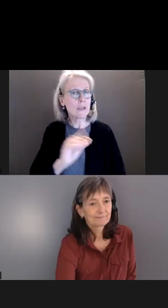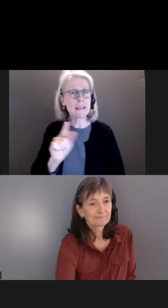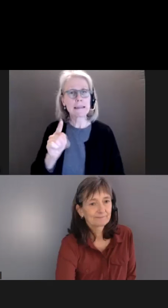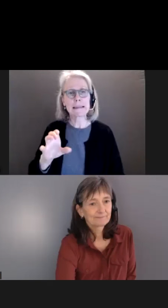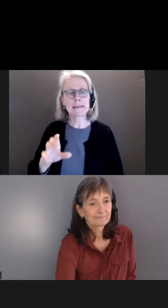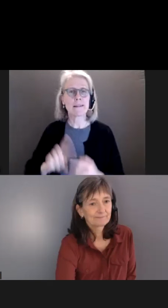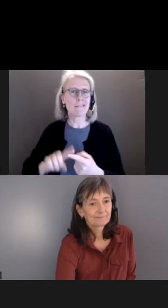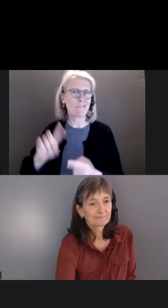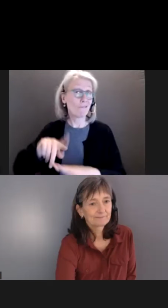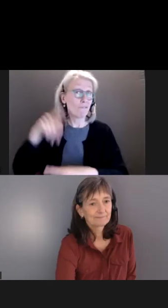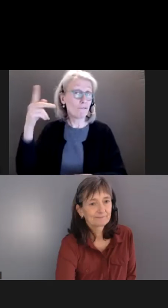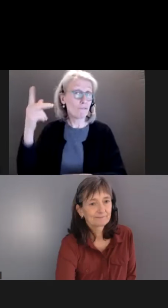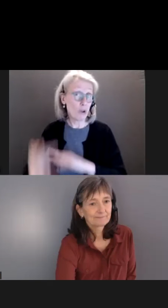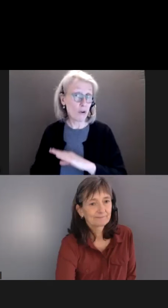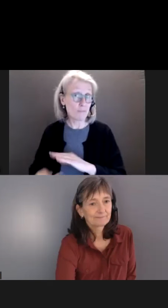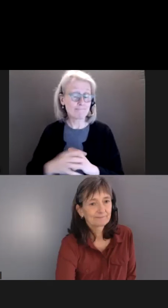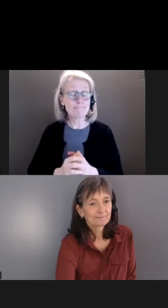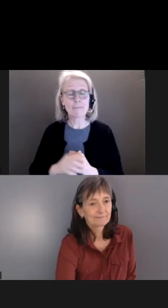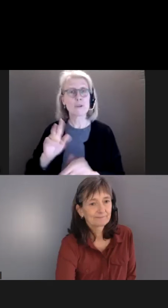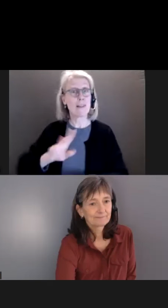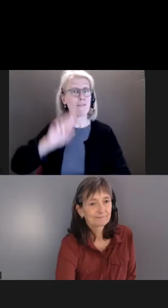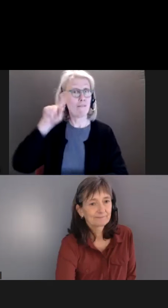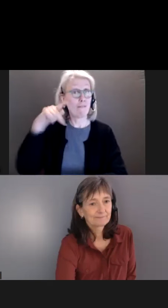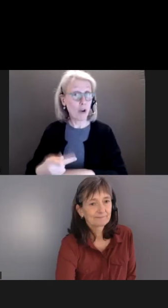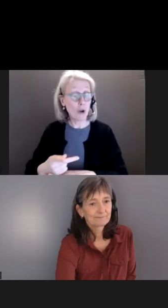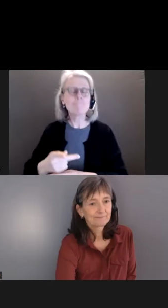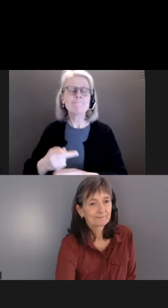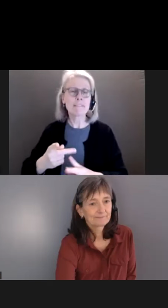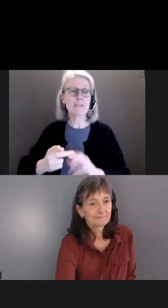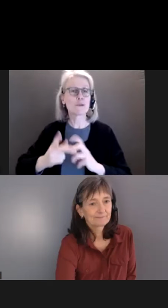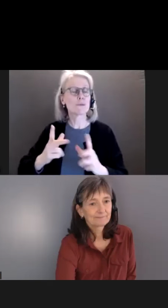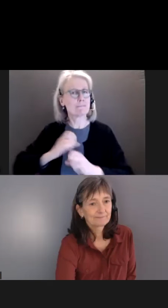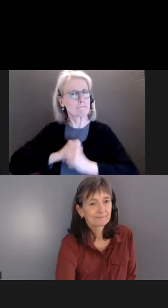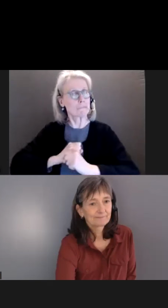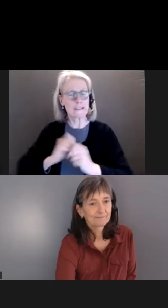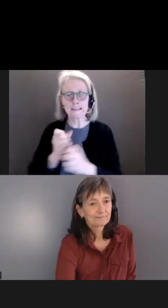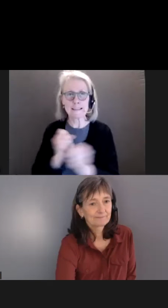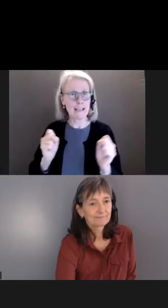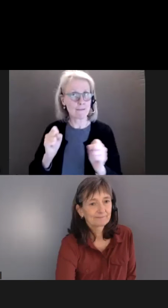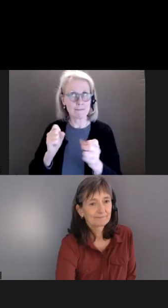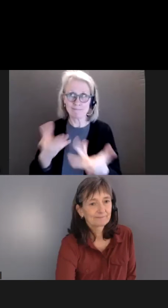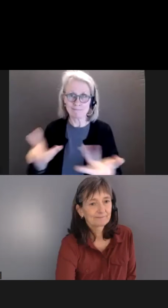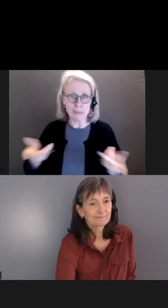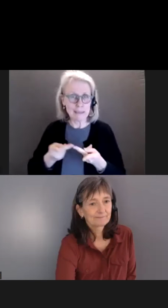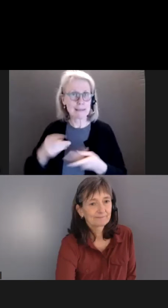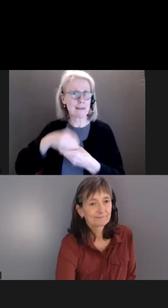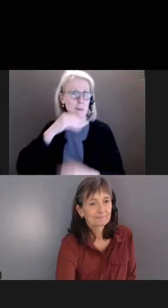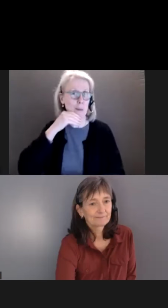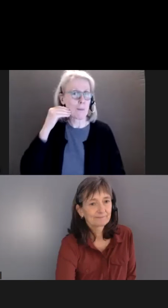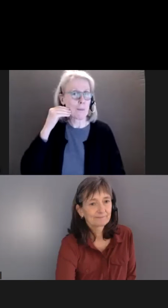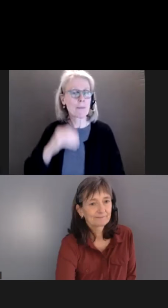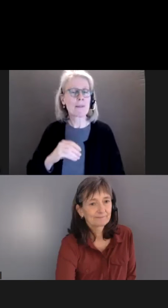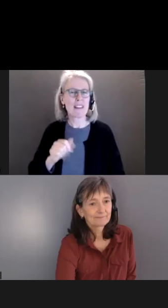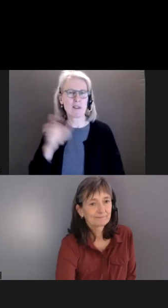falls. So preventing falls and promoting safety is the third intervention area under the first pillar of our framework due to